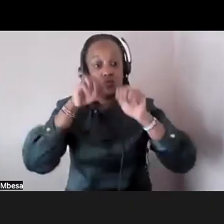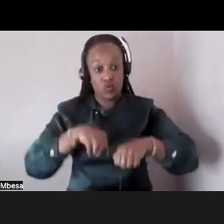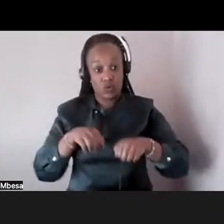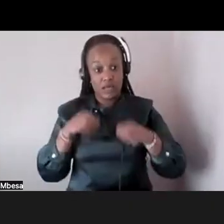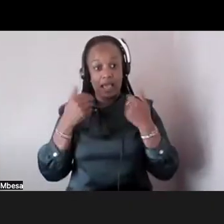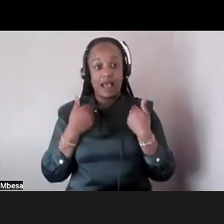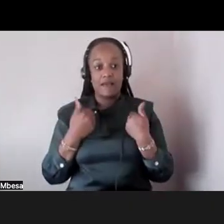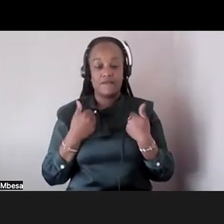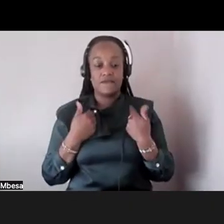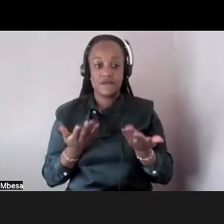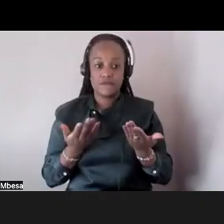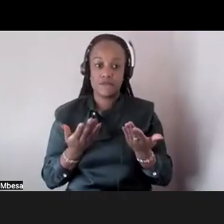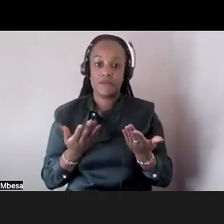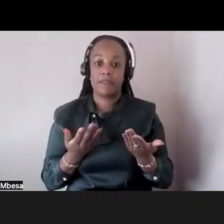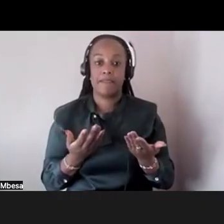of